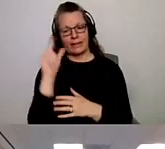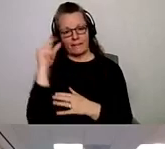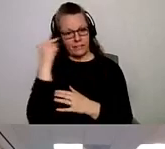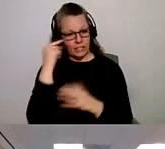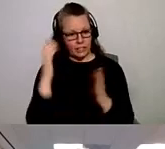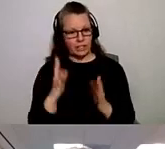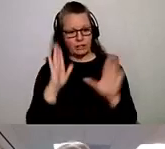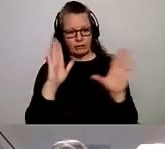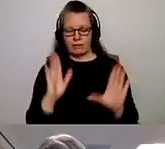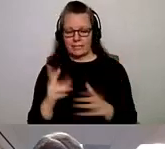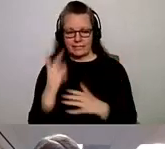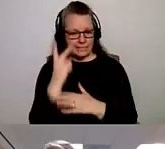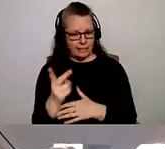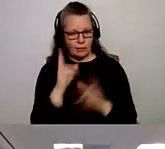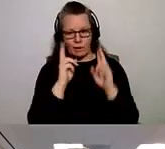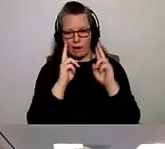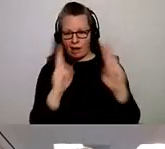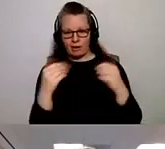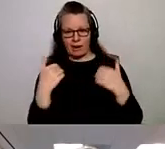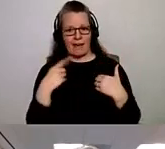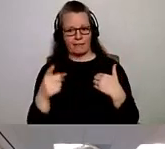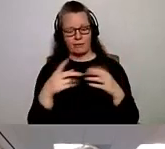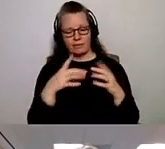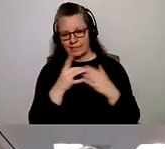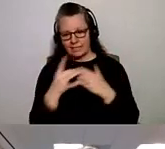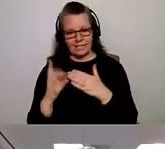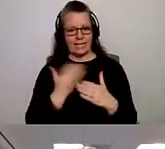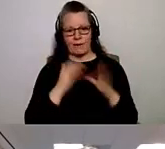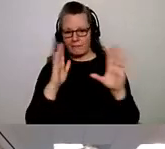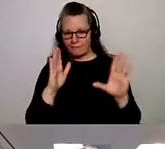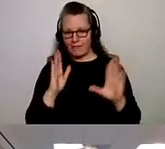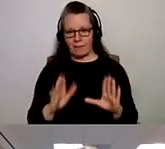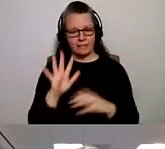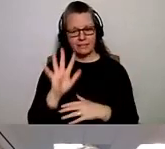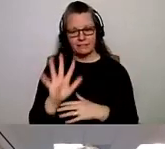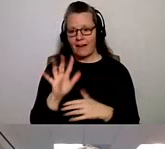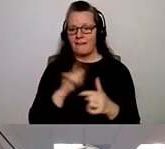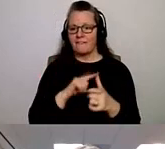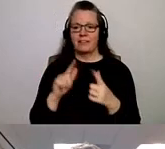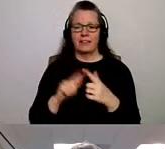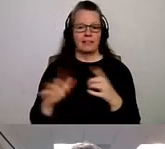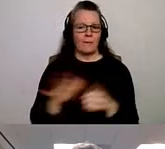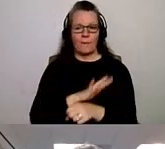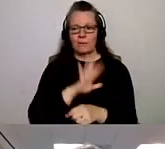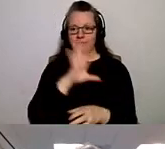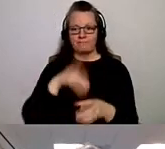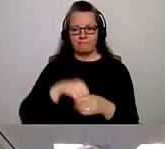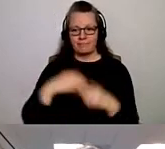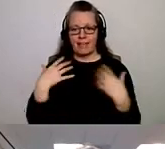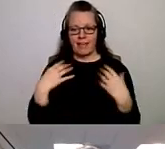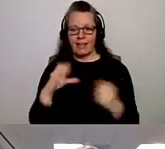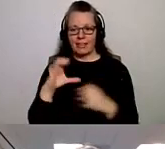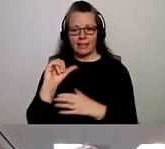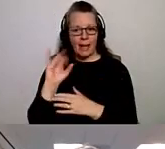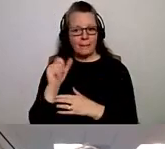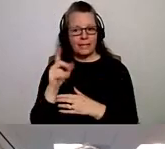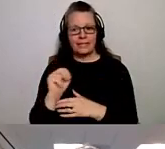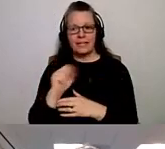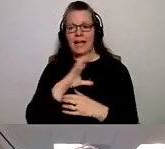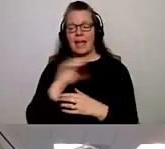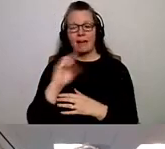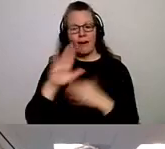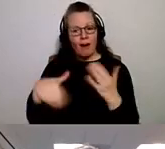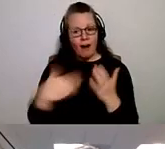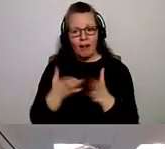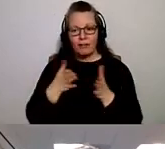to have you leading our fabulous 5 and then the entirety of the Health Cabinet and the All Roads Cabinet, which is all the departments. What